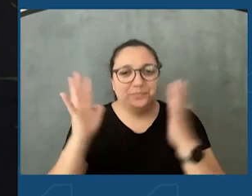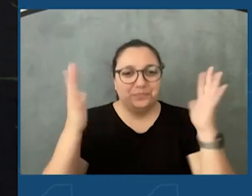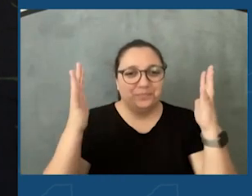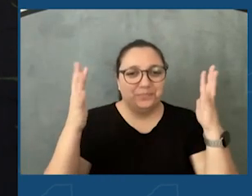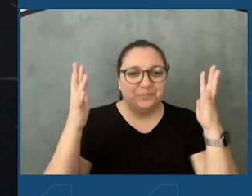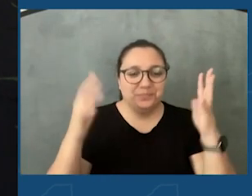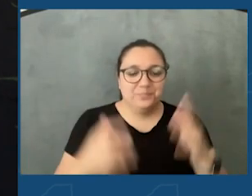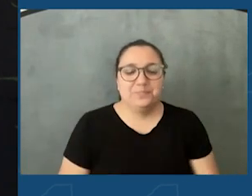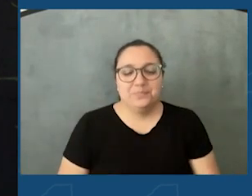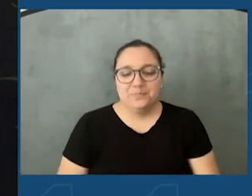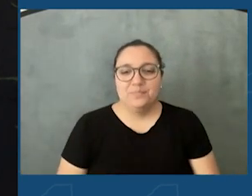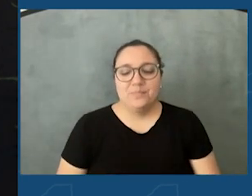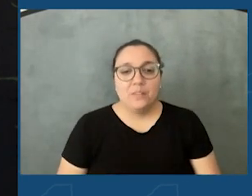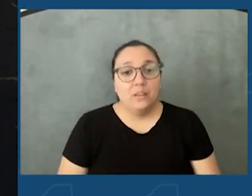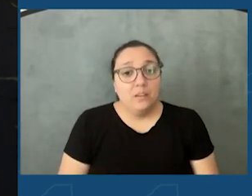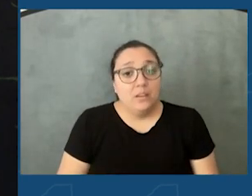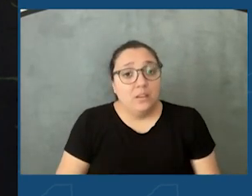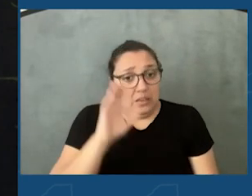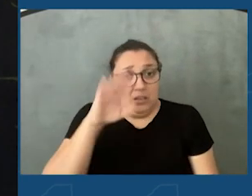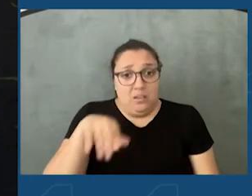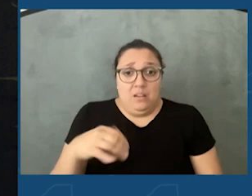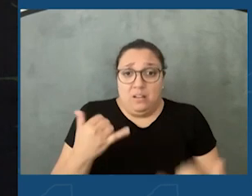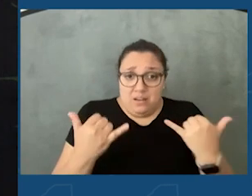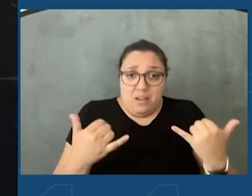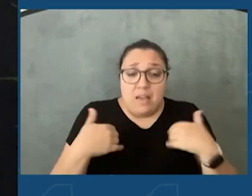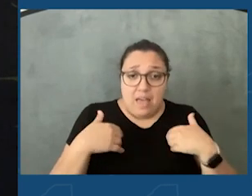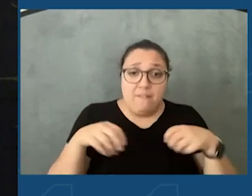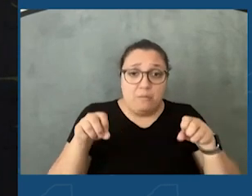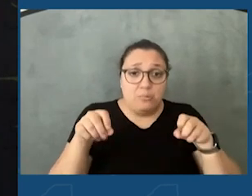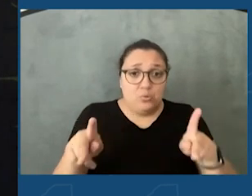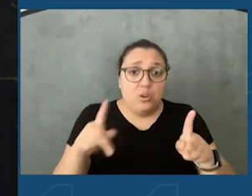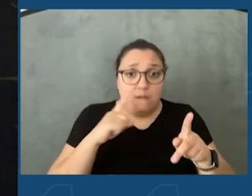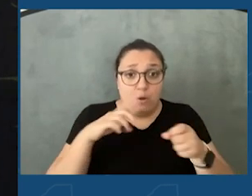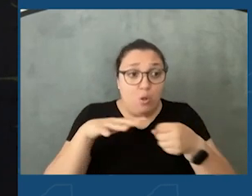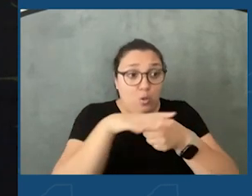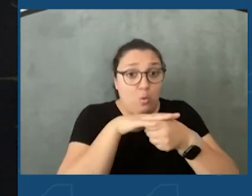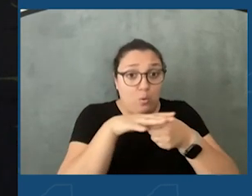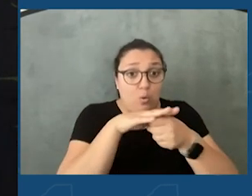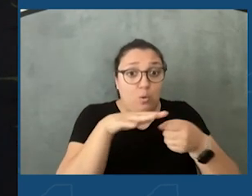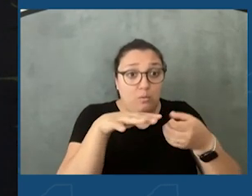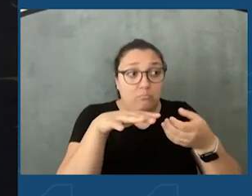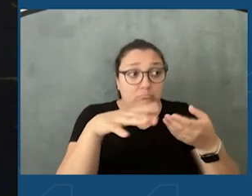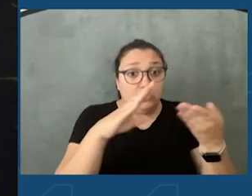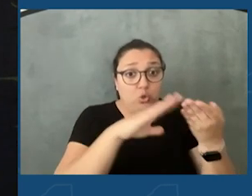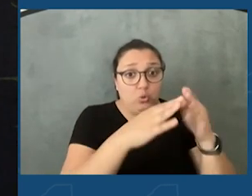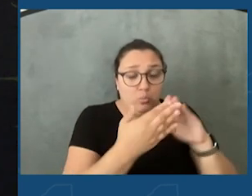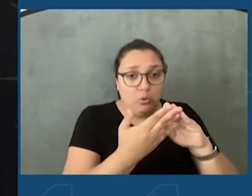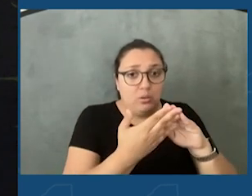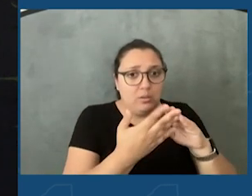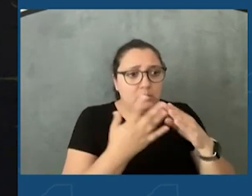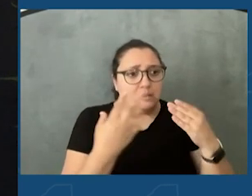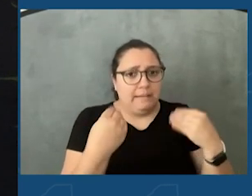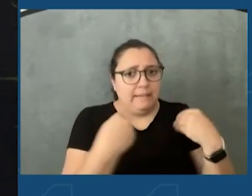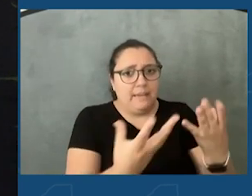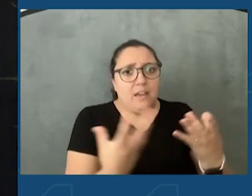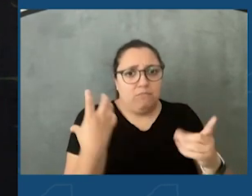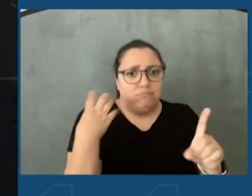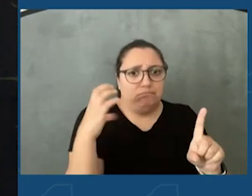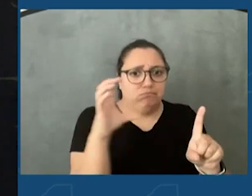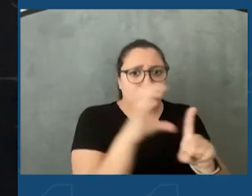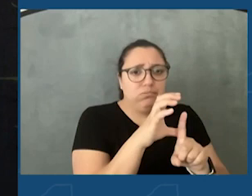You know, here we have an opportunity to empower local communities to transform areas that have been